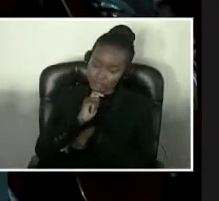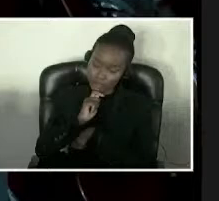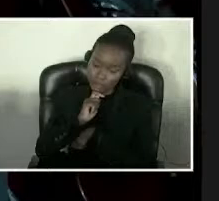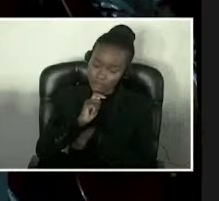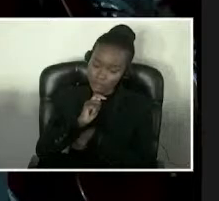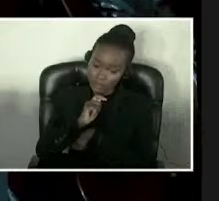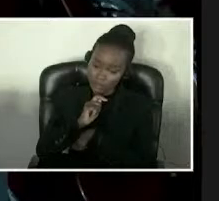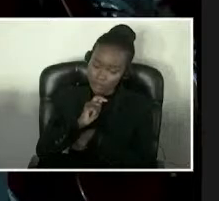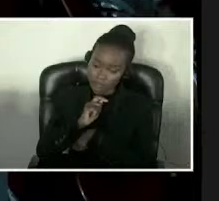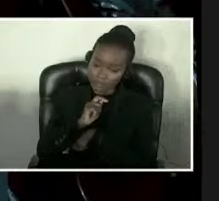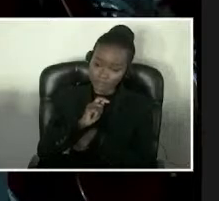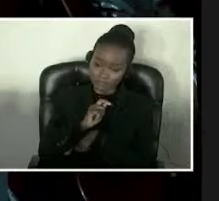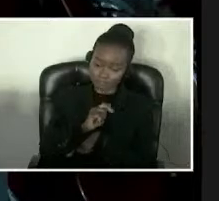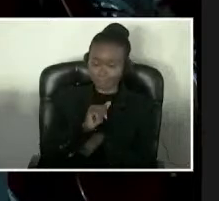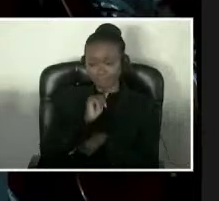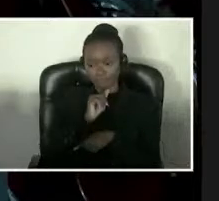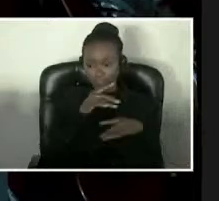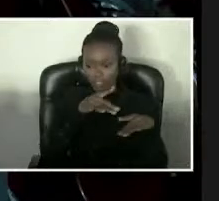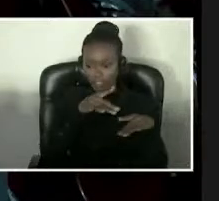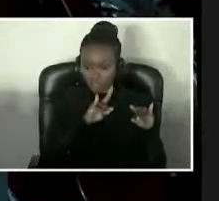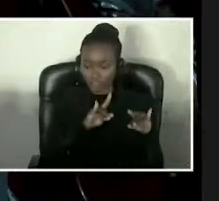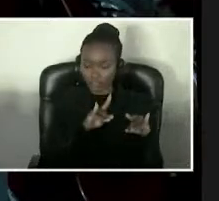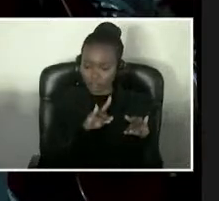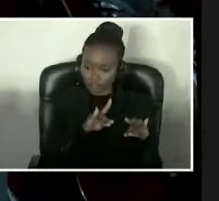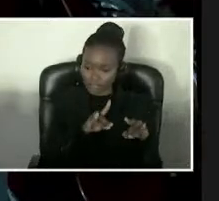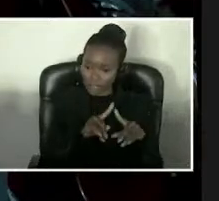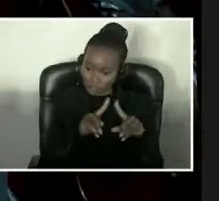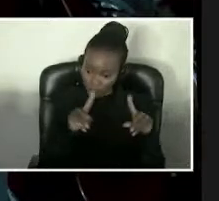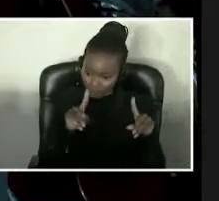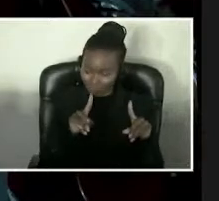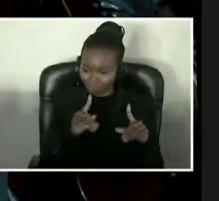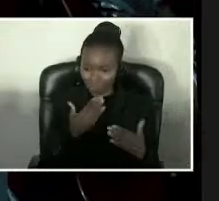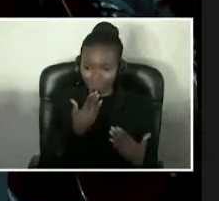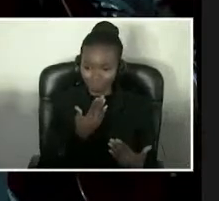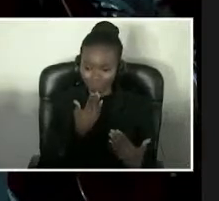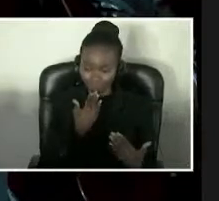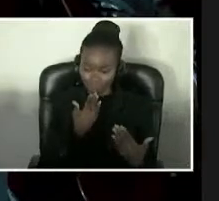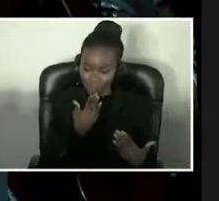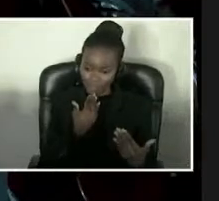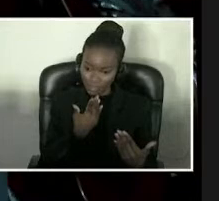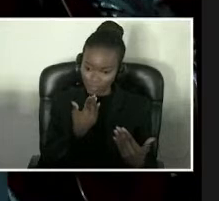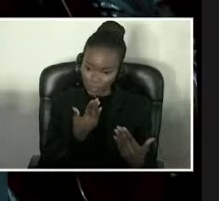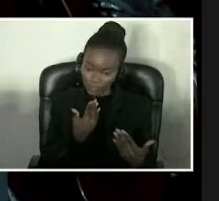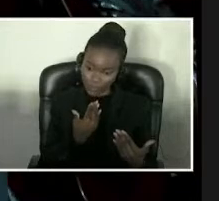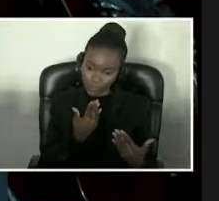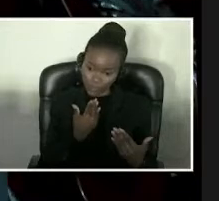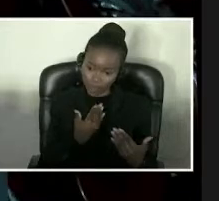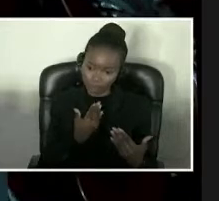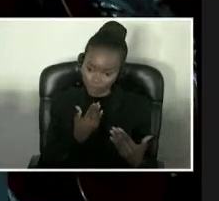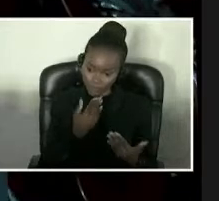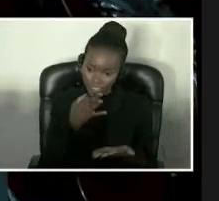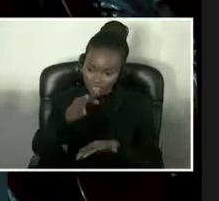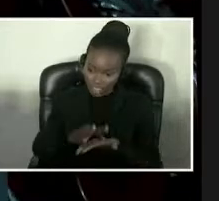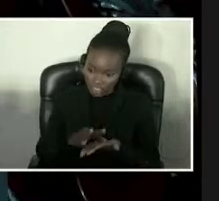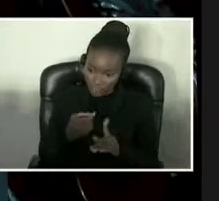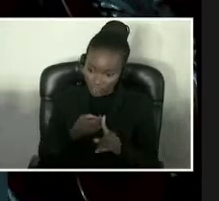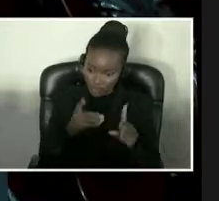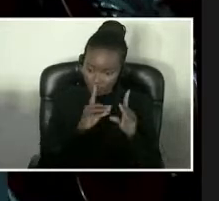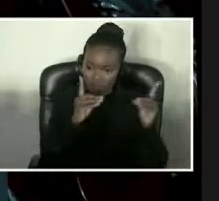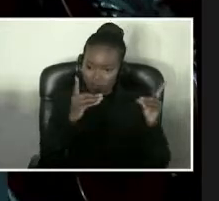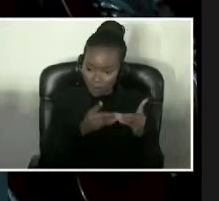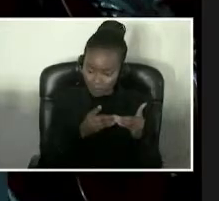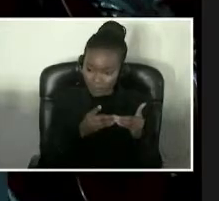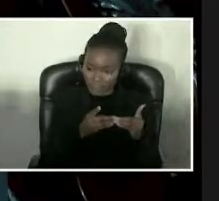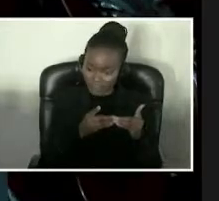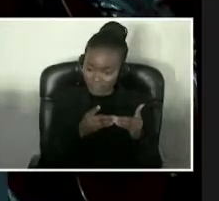uh slaughter as long as paramedics state department doctor taylor to